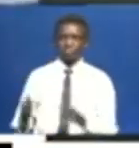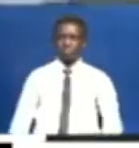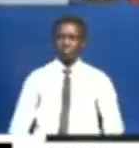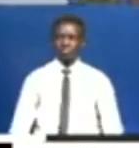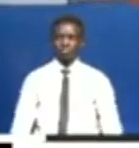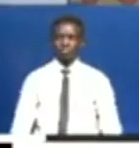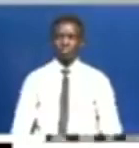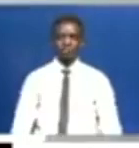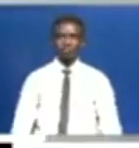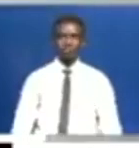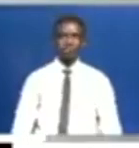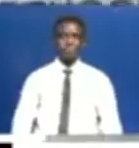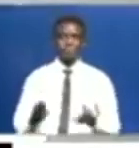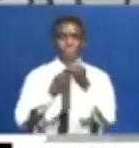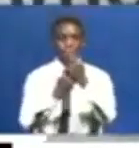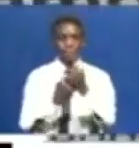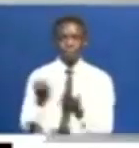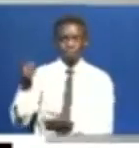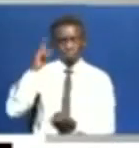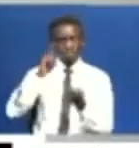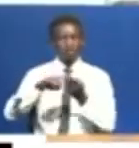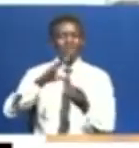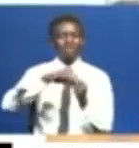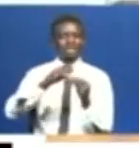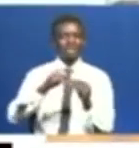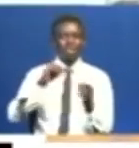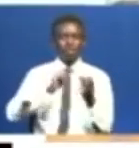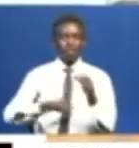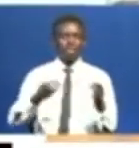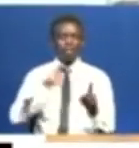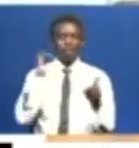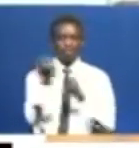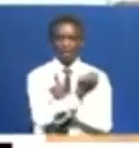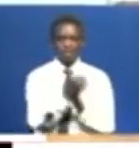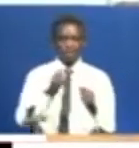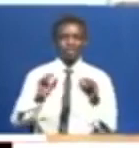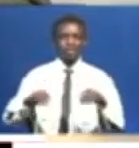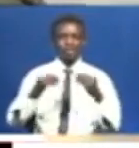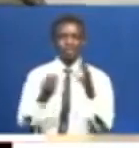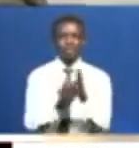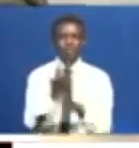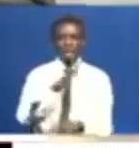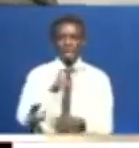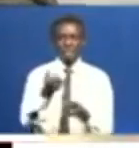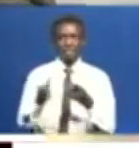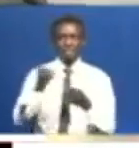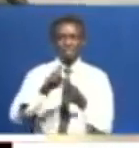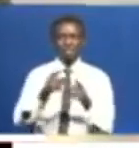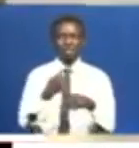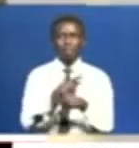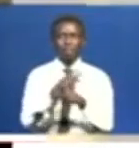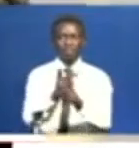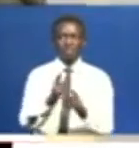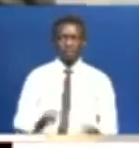Well, the partnership is set to create an enabling environment that will foster sustainable growth and improve productivity. This partnership brings together